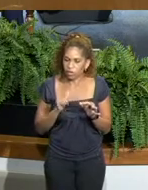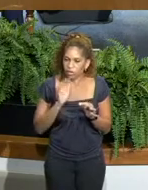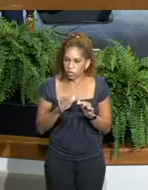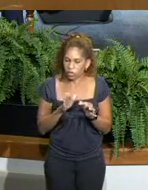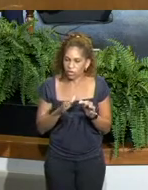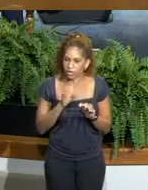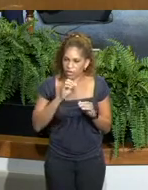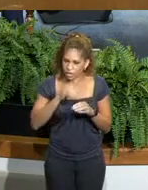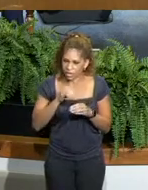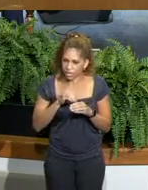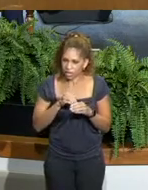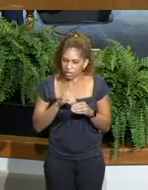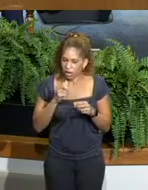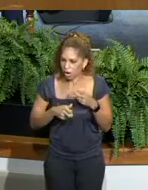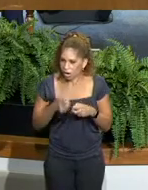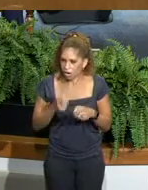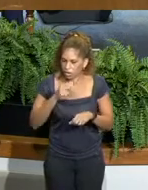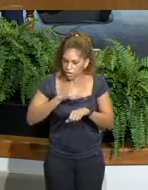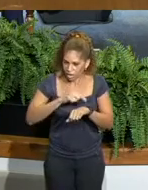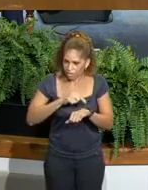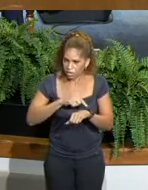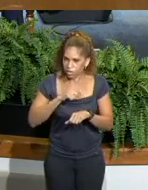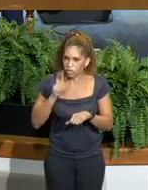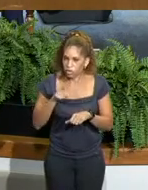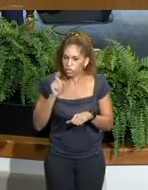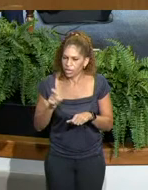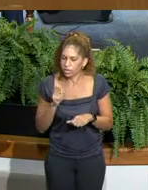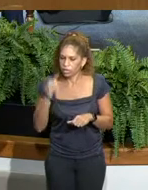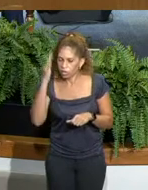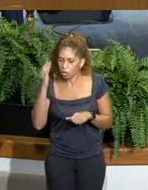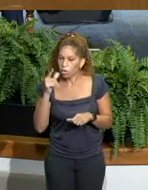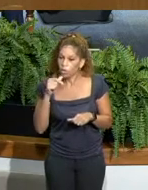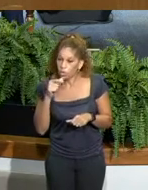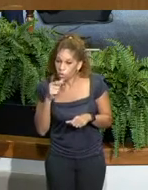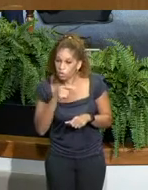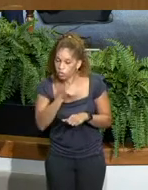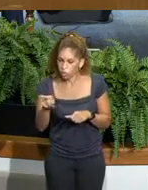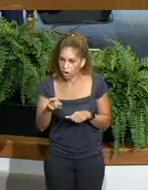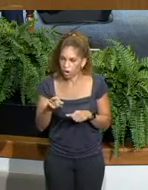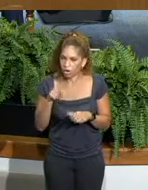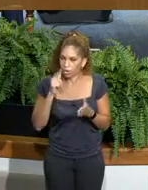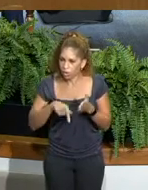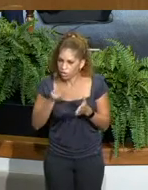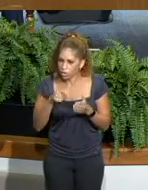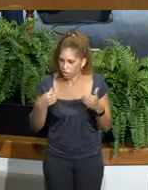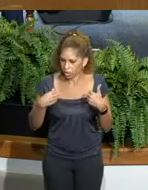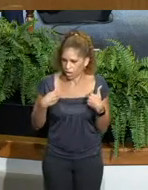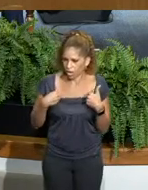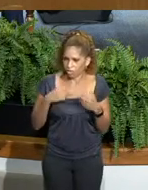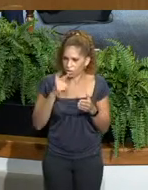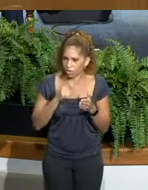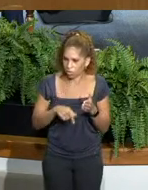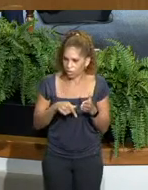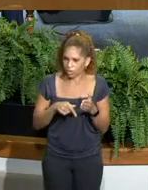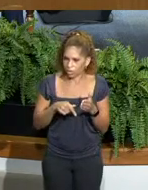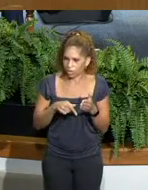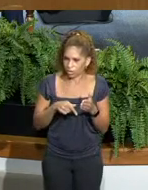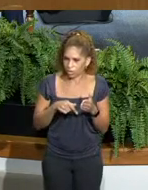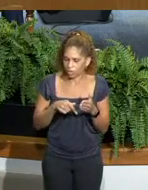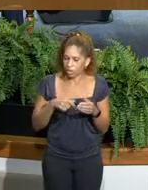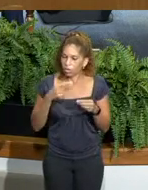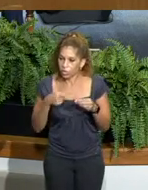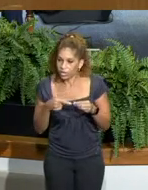in crisis. You must know who you are. You must know what you have, and you must know when